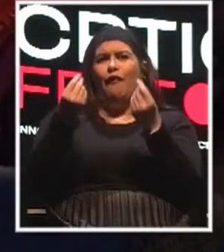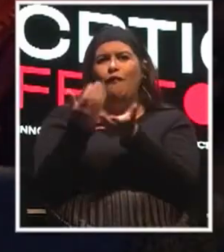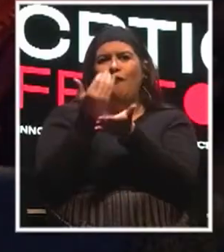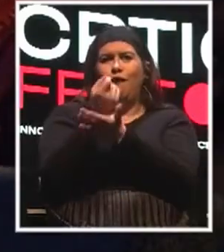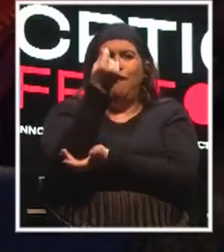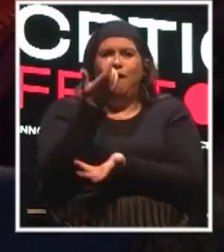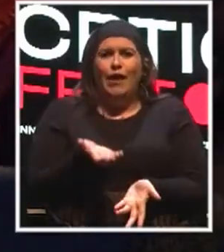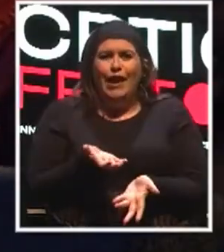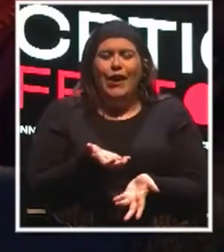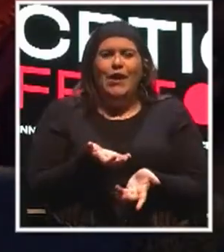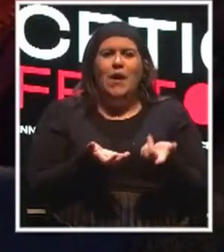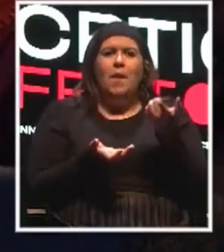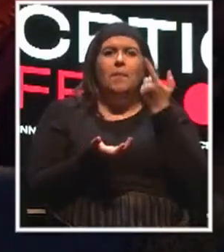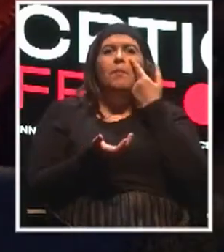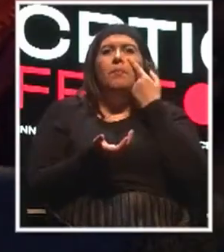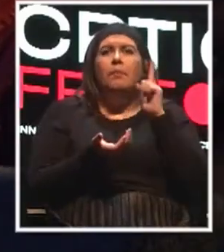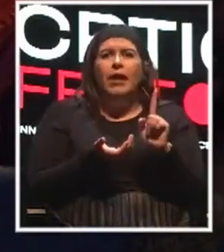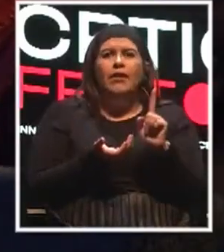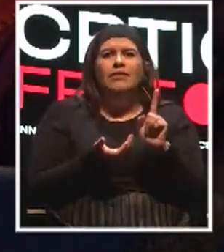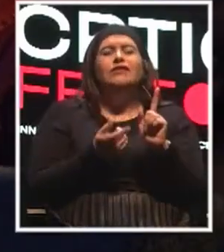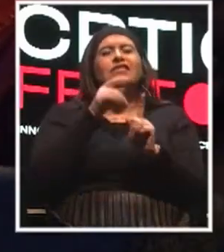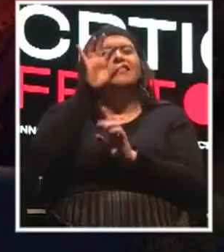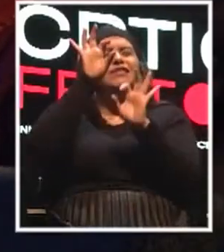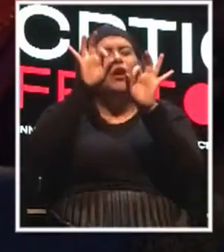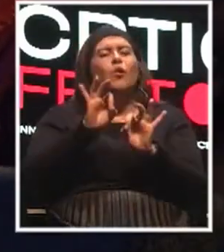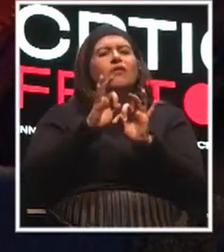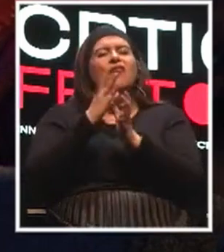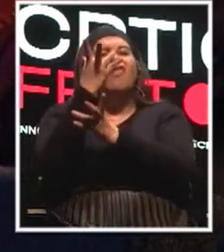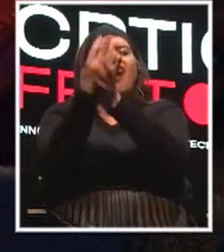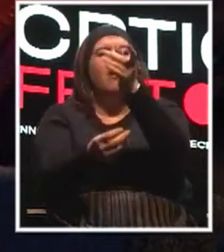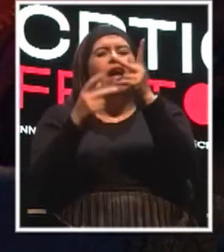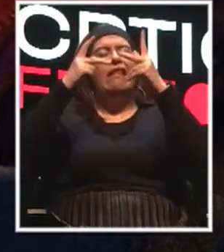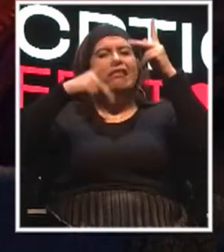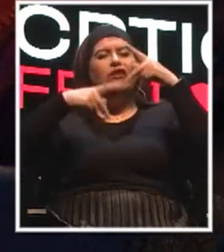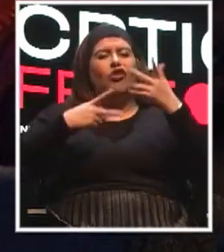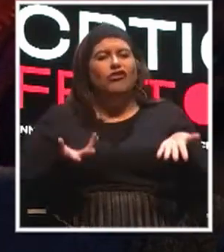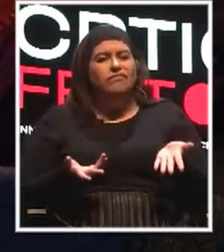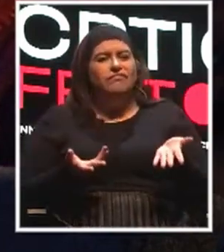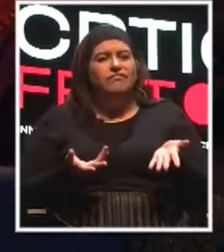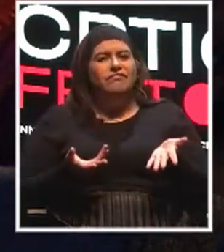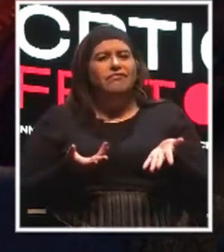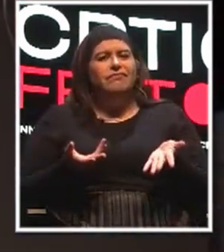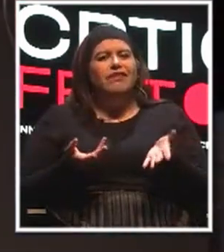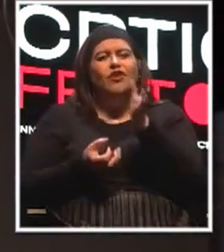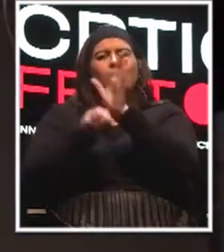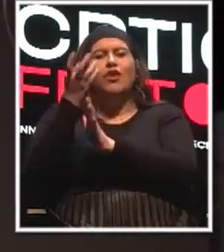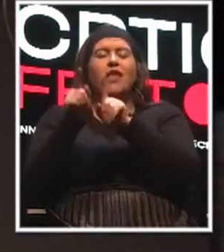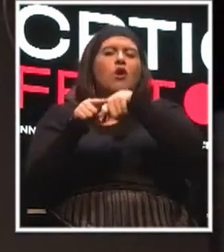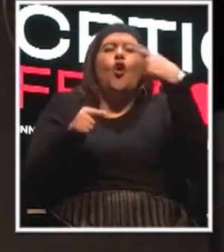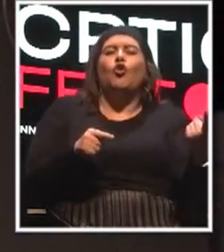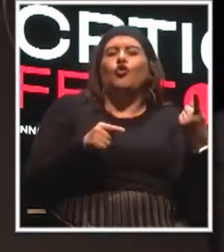come. TikTok will be replaced. TikTok will go out of fashion. There will be another one. Just